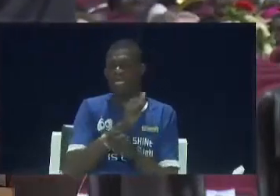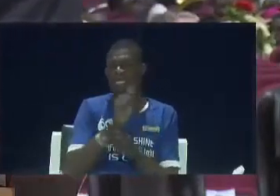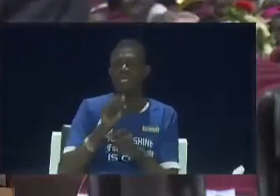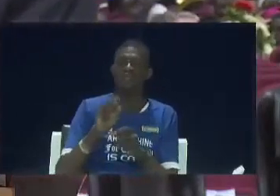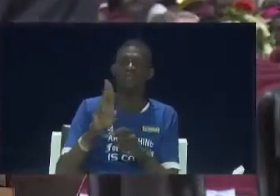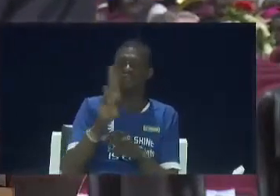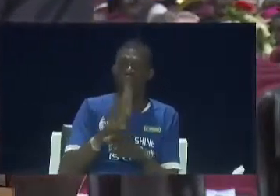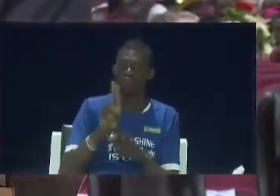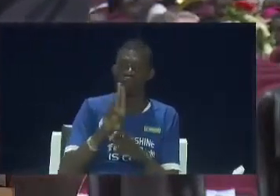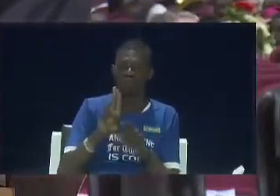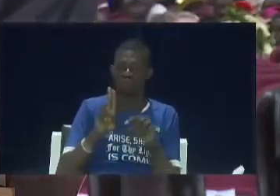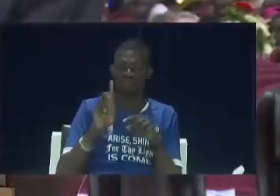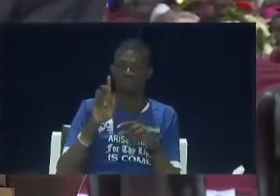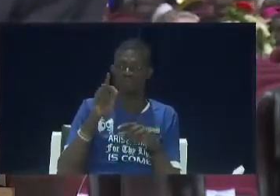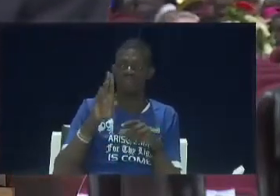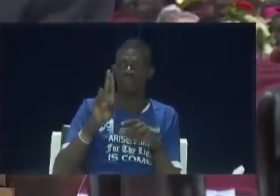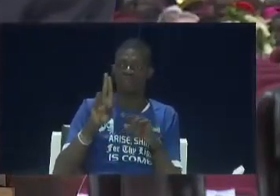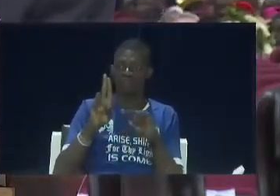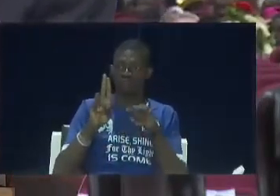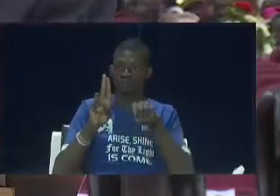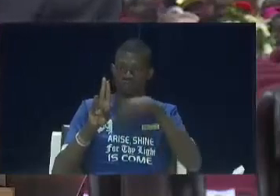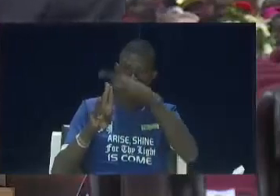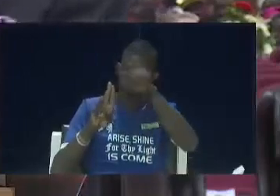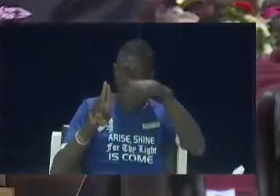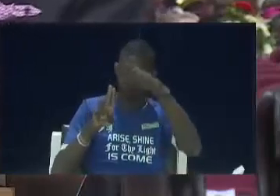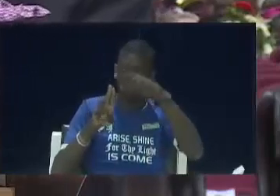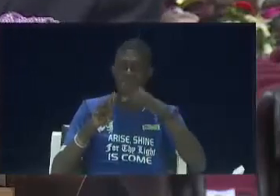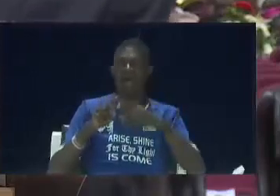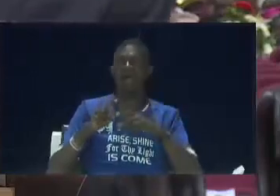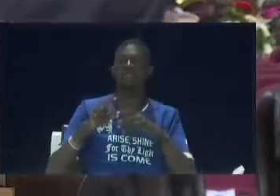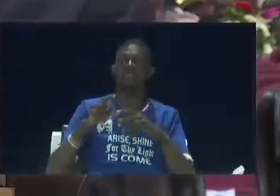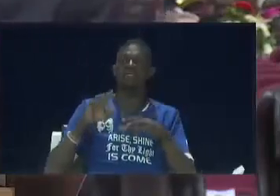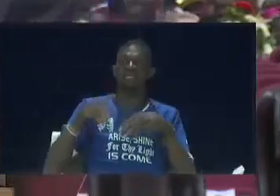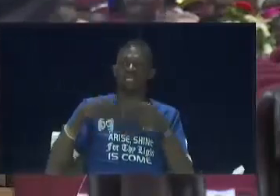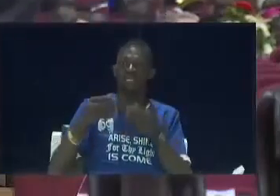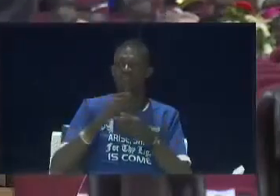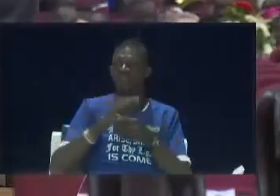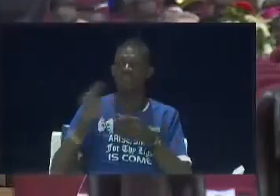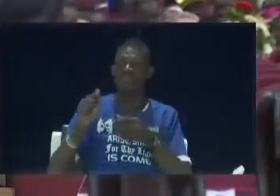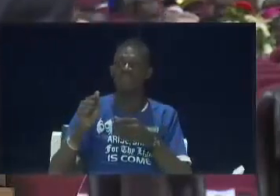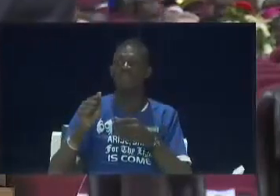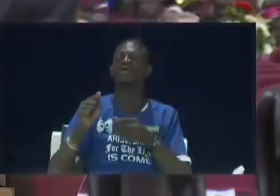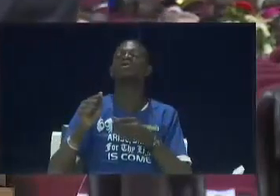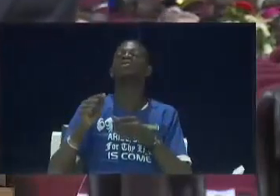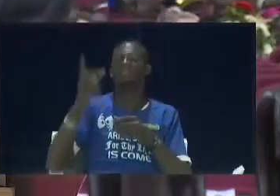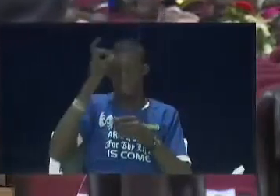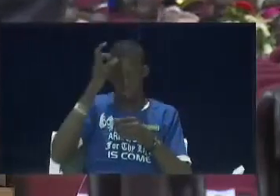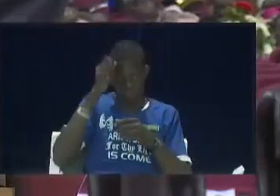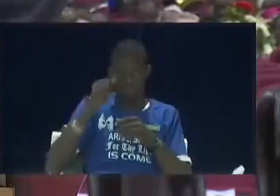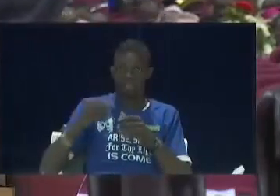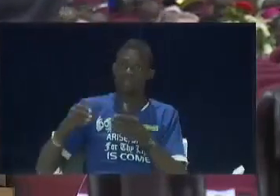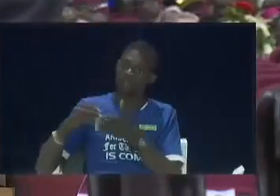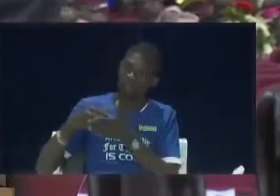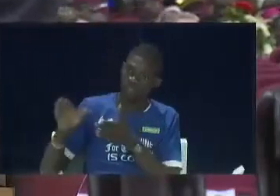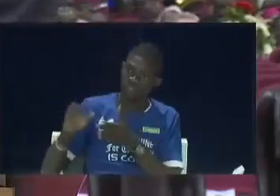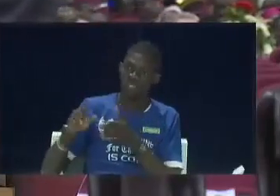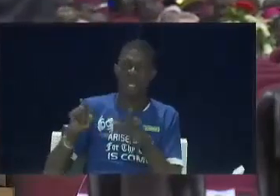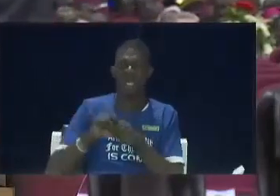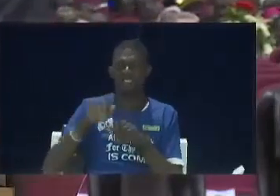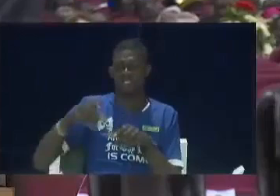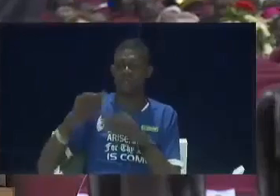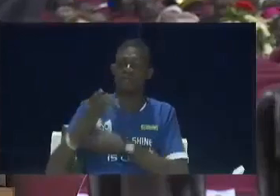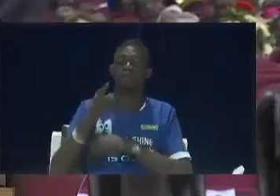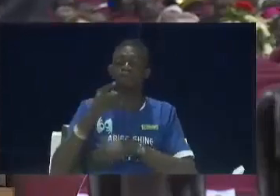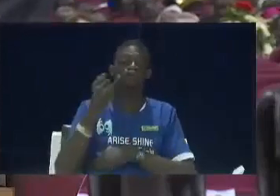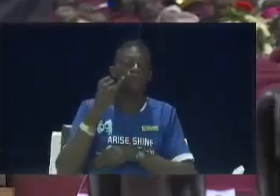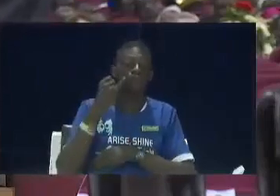U-turn and begin to give the devil a chase. As a child of God, you are not supposed